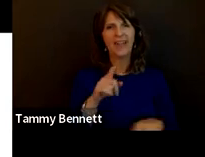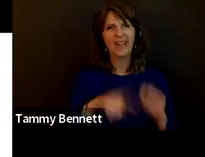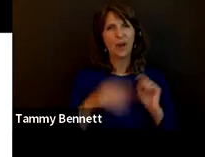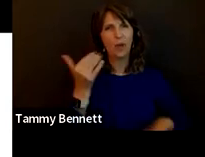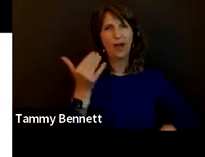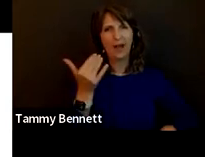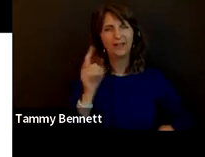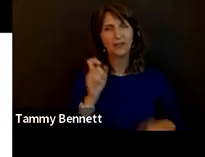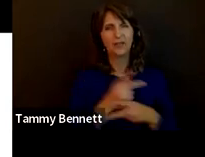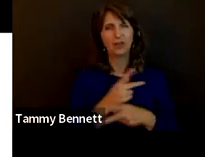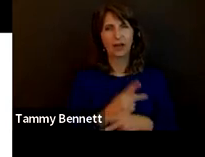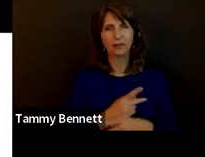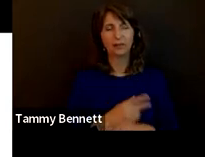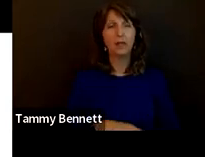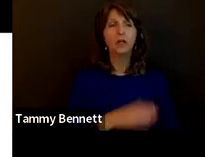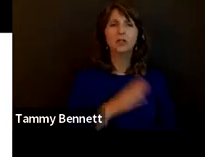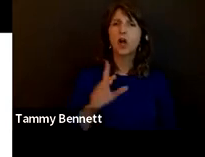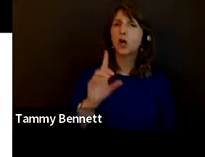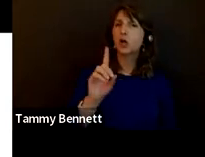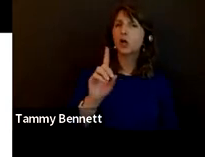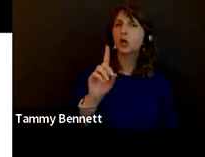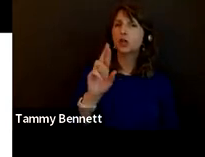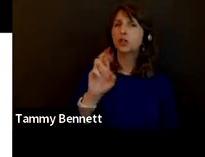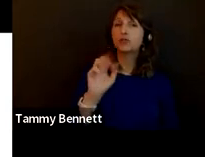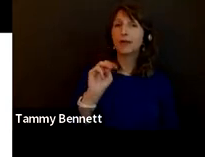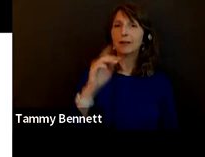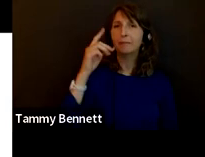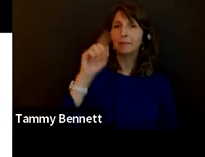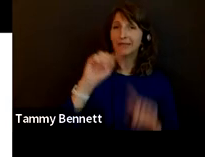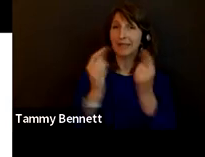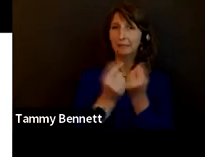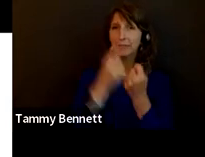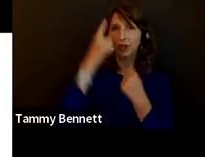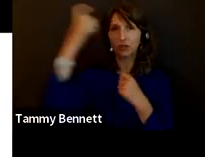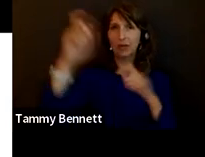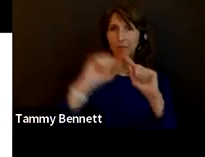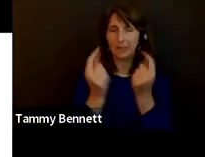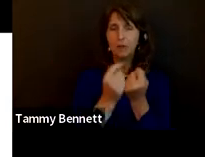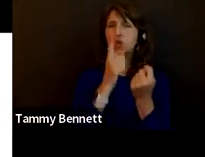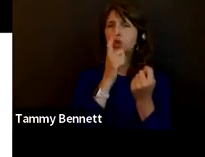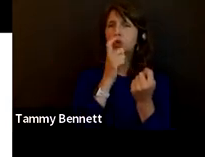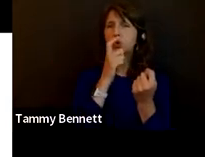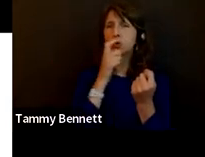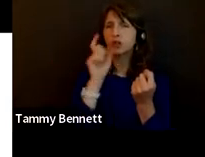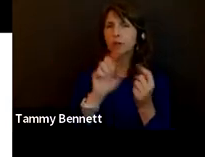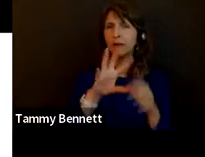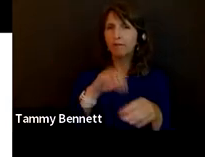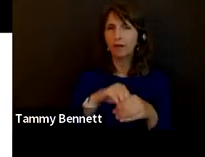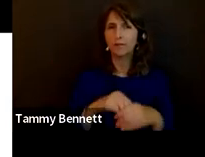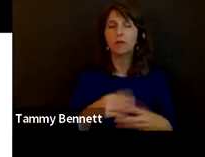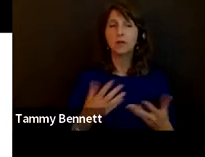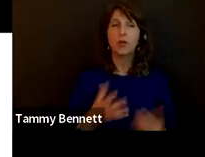So let's talk about the dream team. Who do we actually have at the table? So let's think about that. The parent and their support